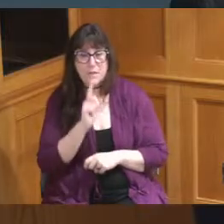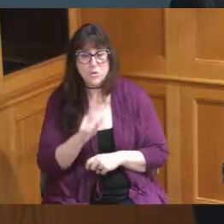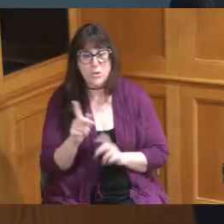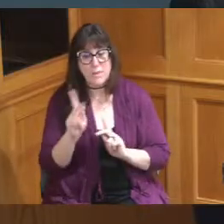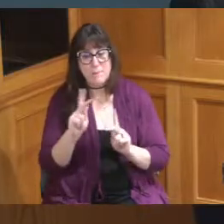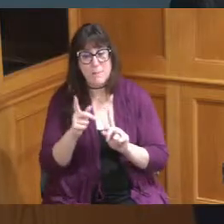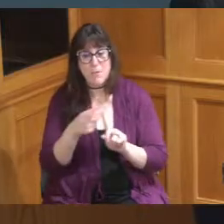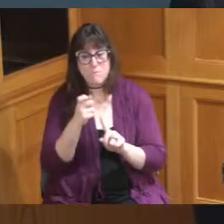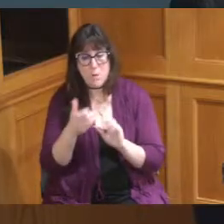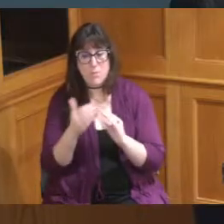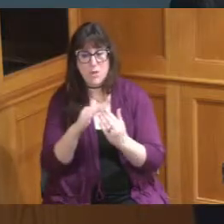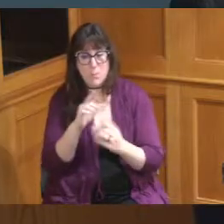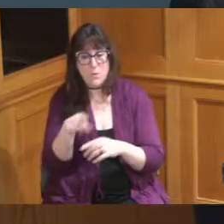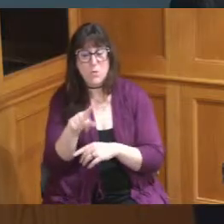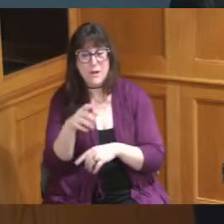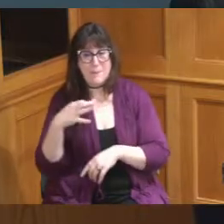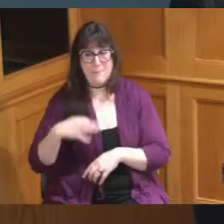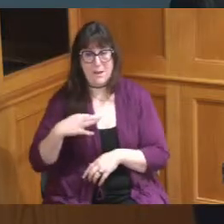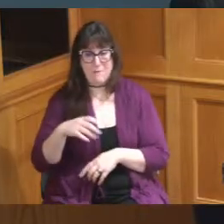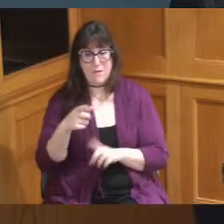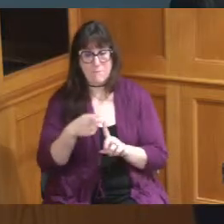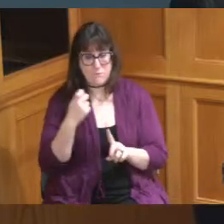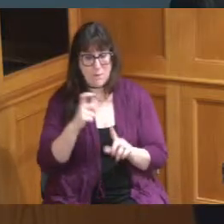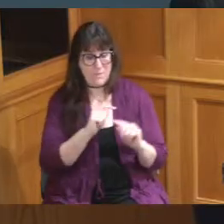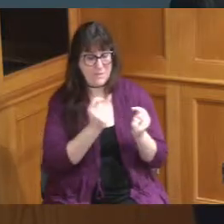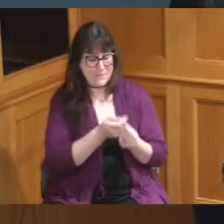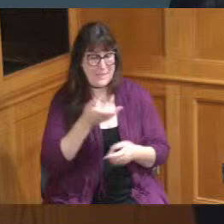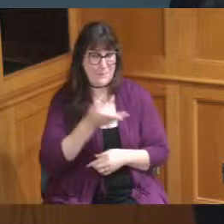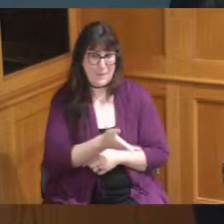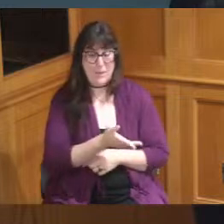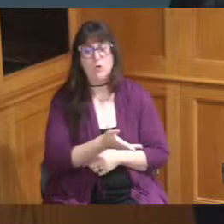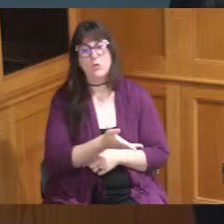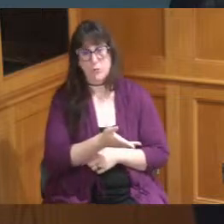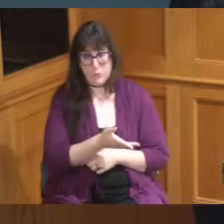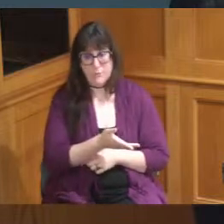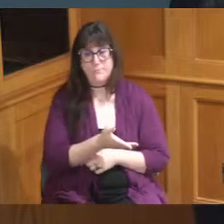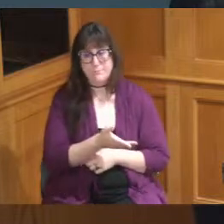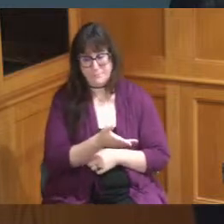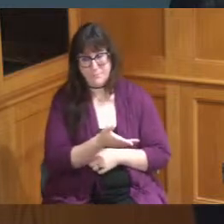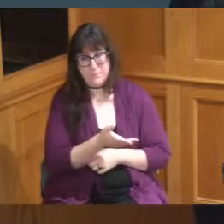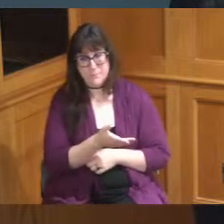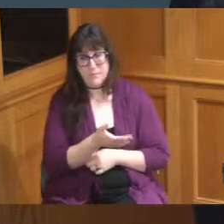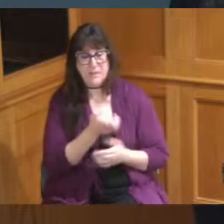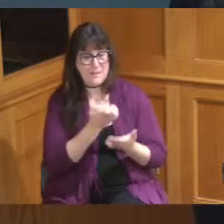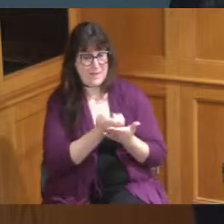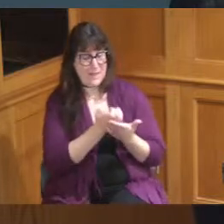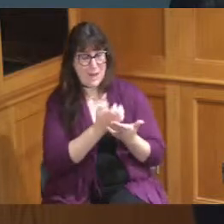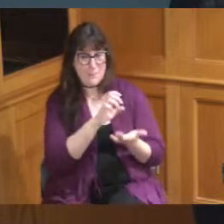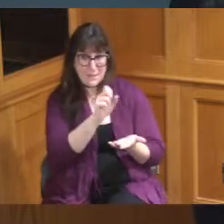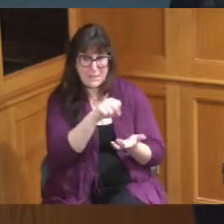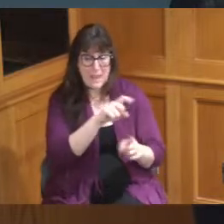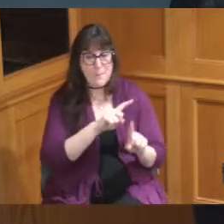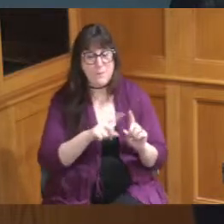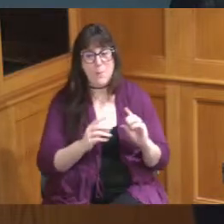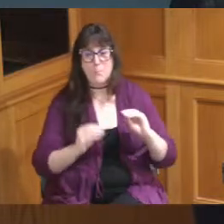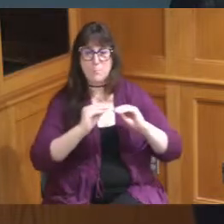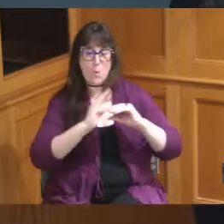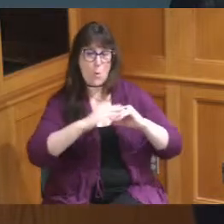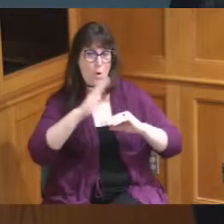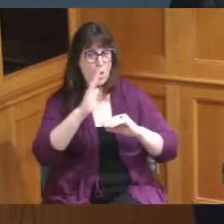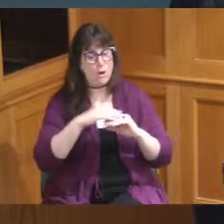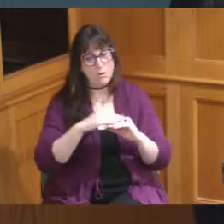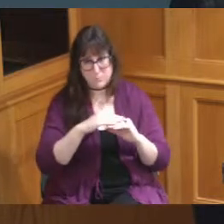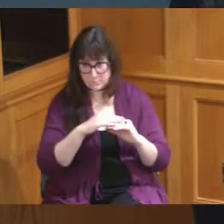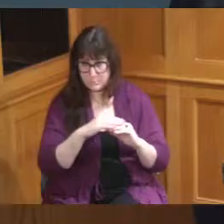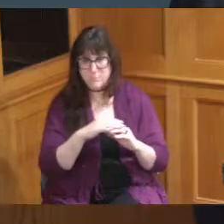this community benefit from the team being here in ways that are outside just the economic development benefit that we all can